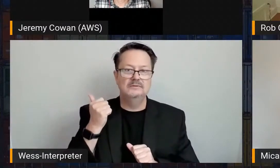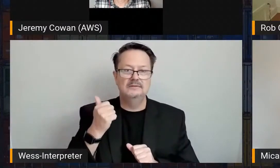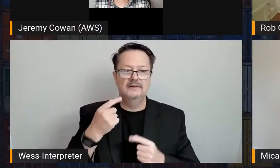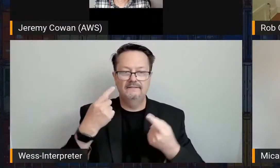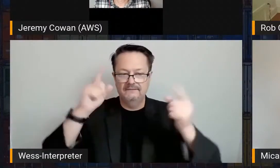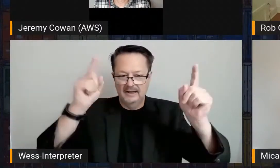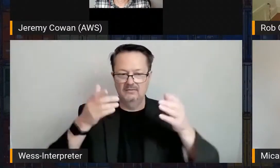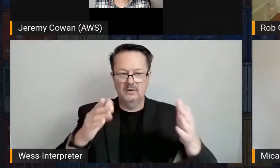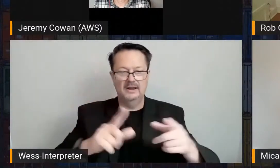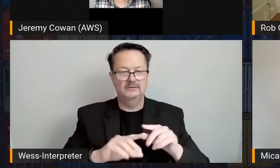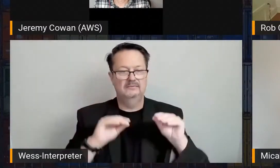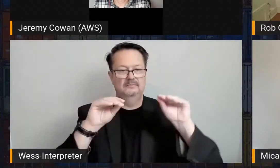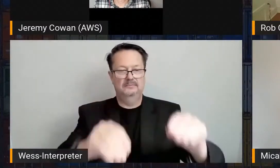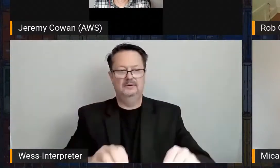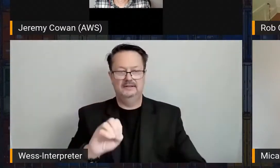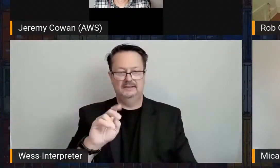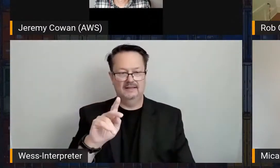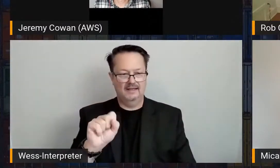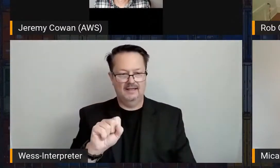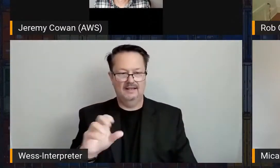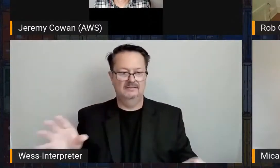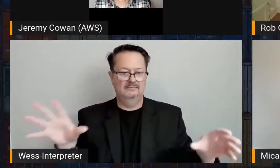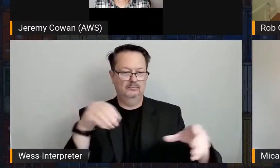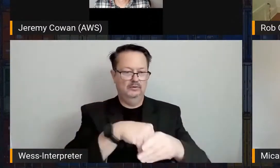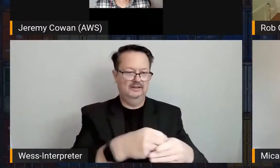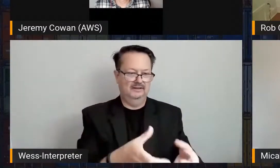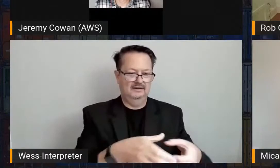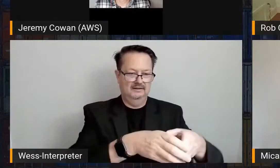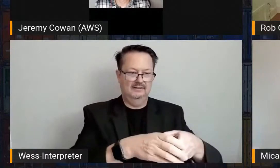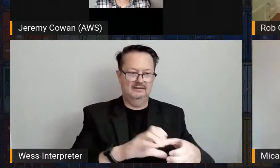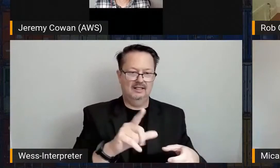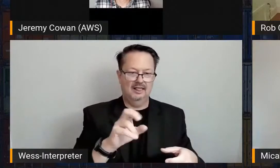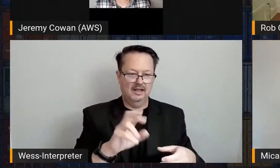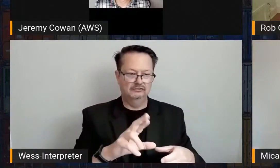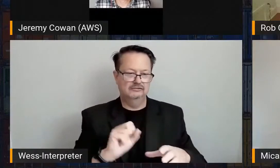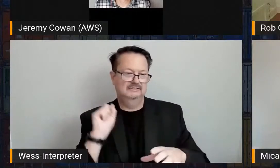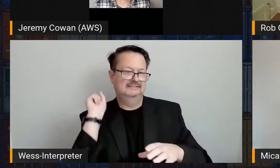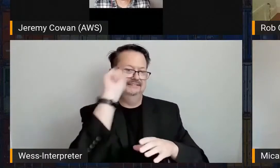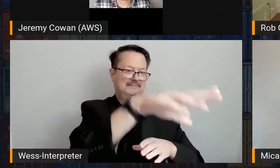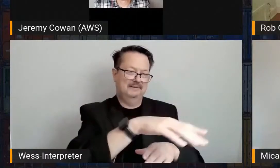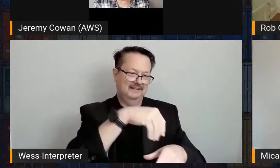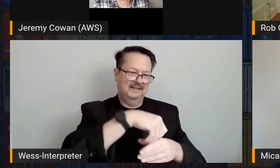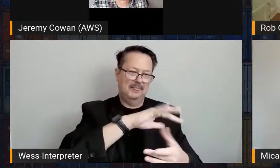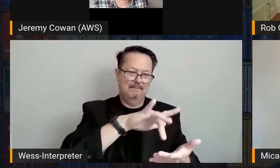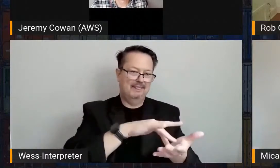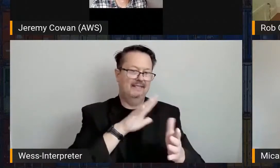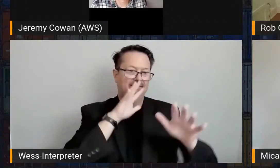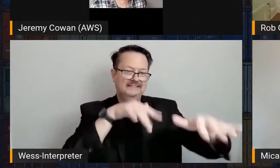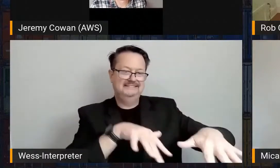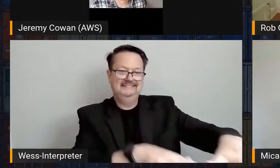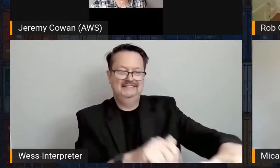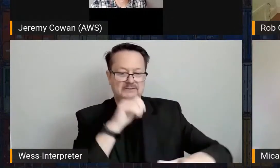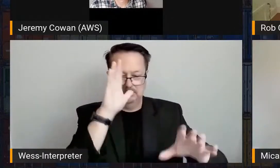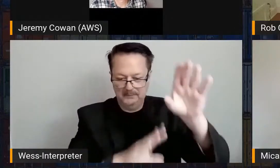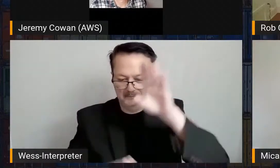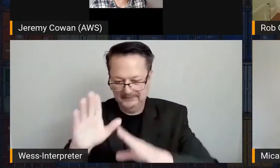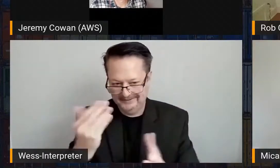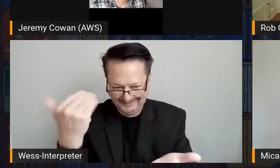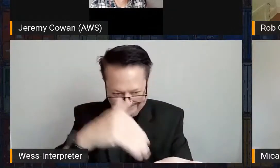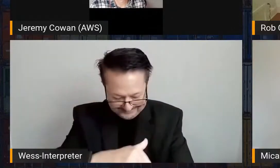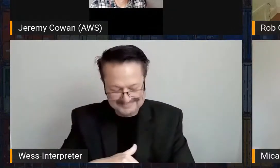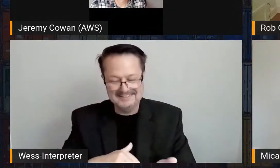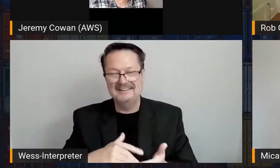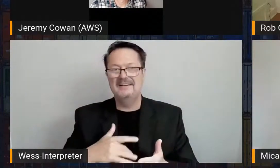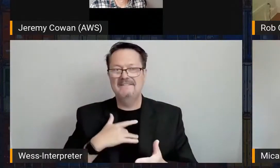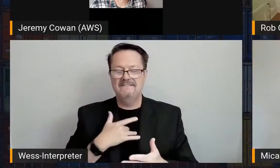EKS anywhere on a cluster, put the cluster in a shipping container, and drop that in the middle of the sea and never worry about it again. Right? We can be reasonably confident that it will